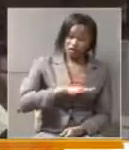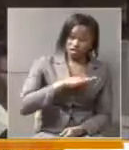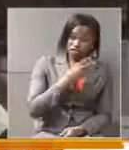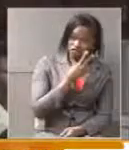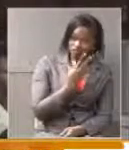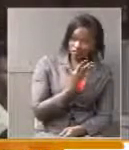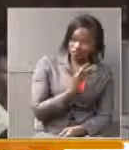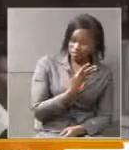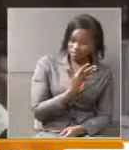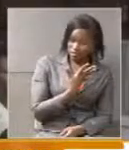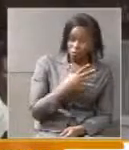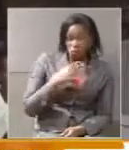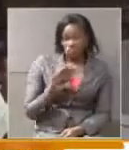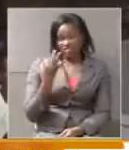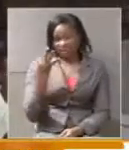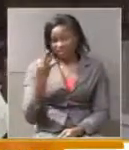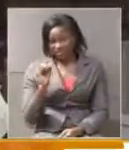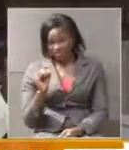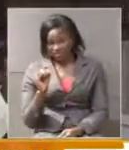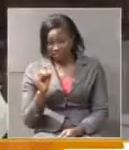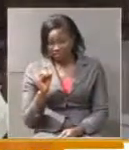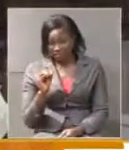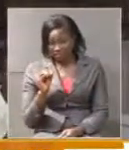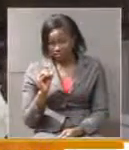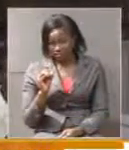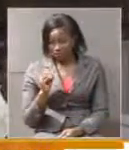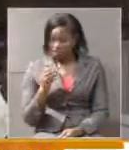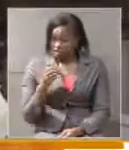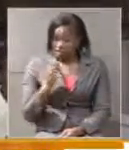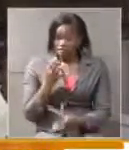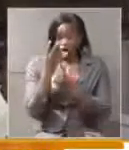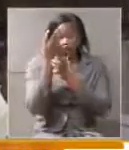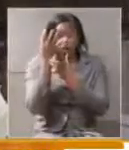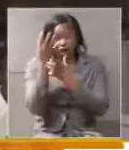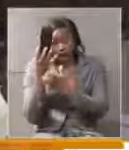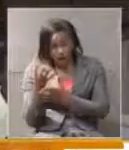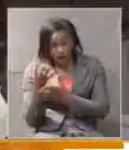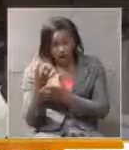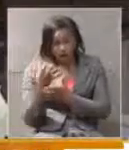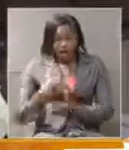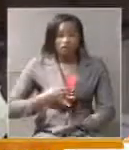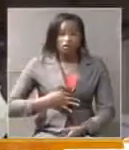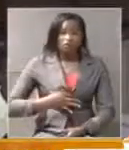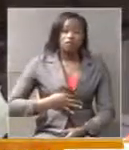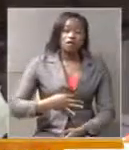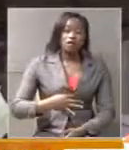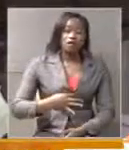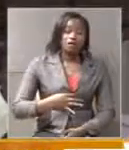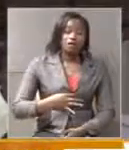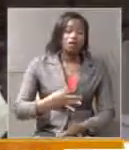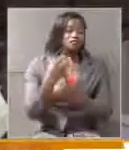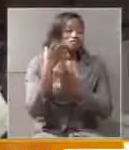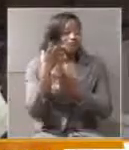25 or 30 gets that heavy burden of carrying the pregnancy, I know, going